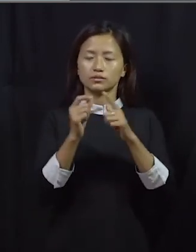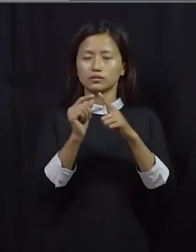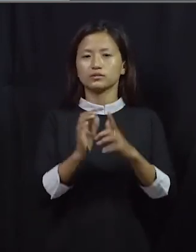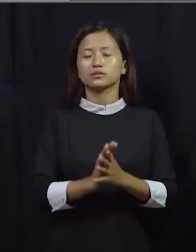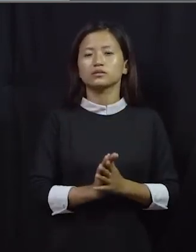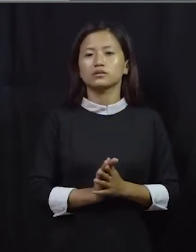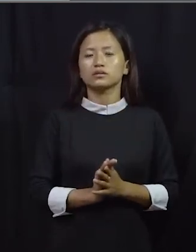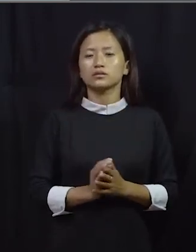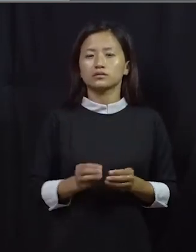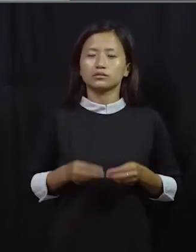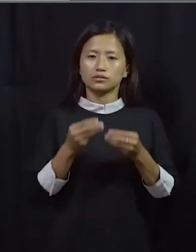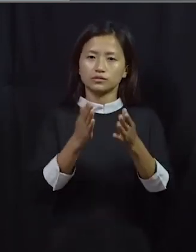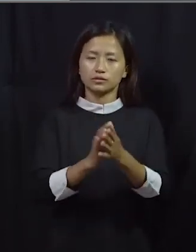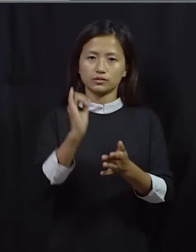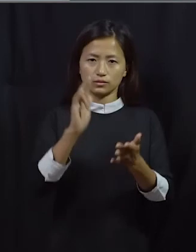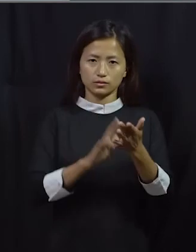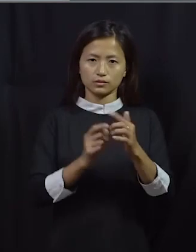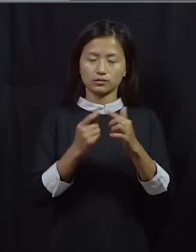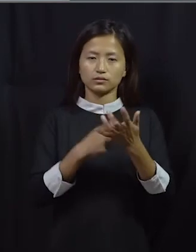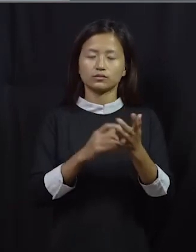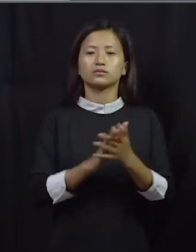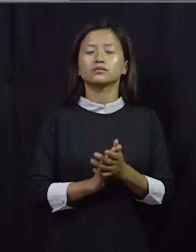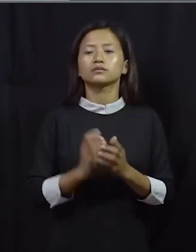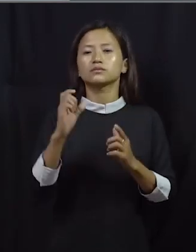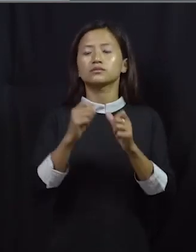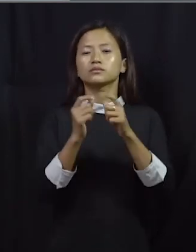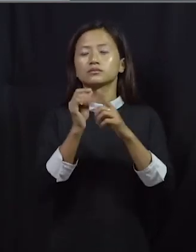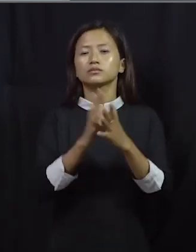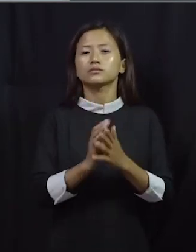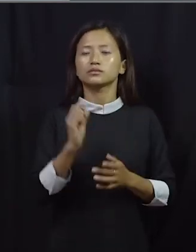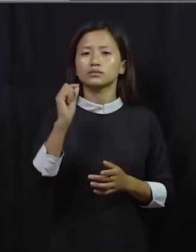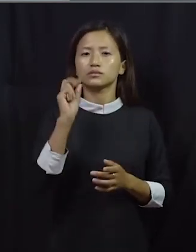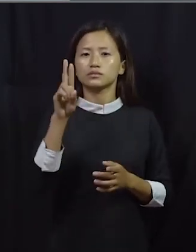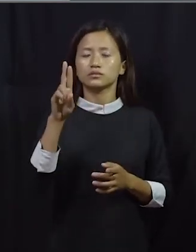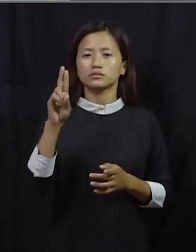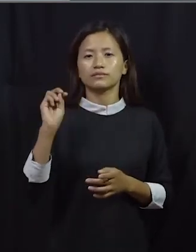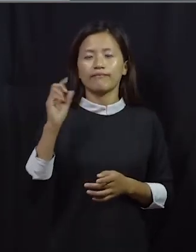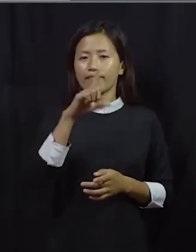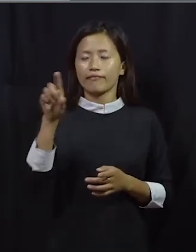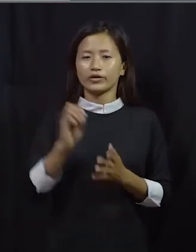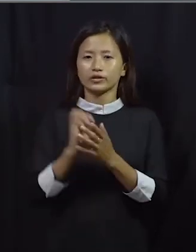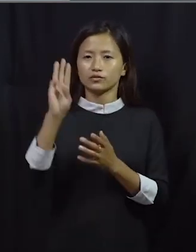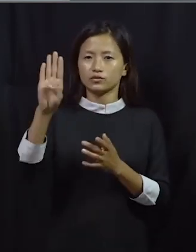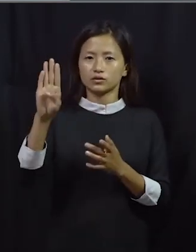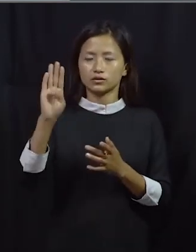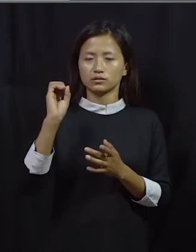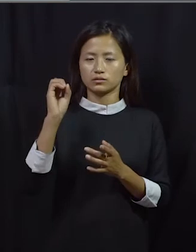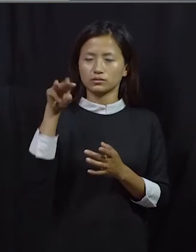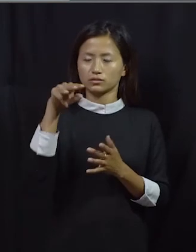opening capital to provide interest on capital. Closing capital is 2,40,000 and 3 lakhs